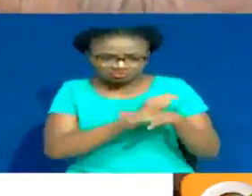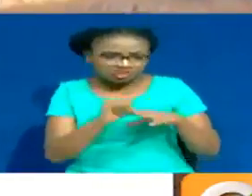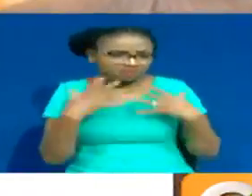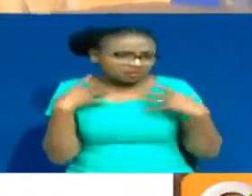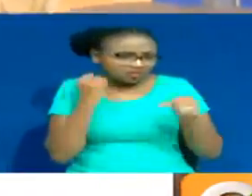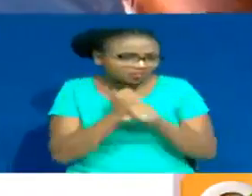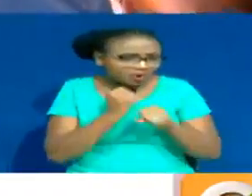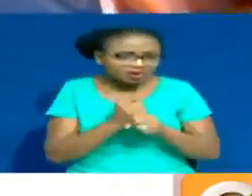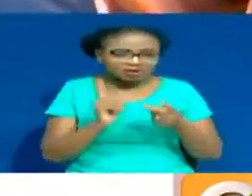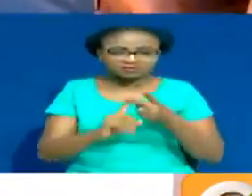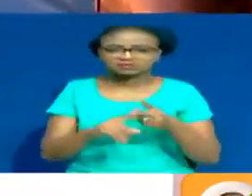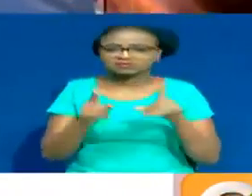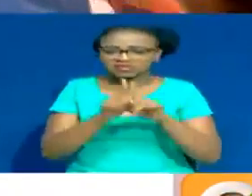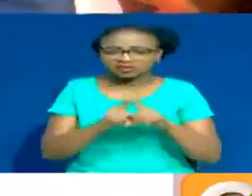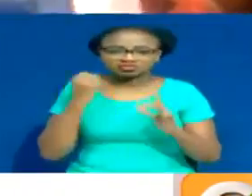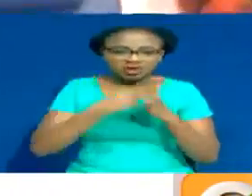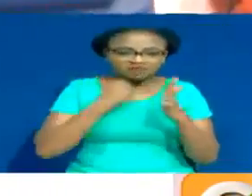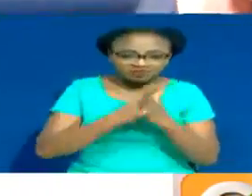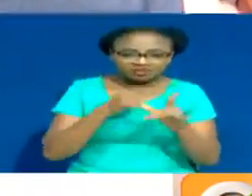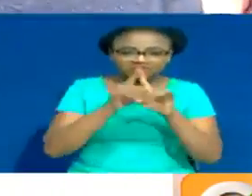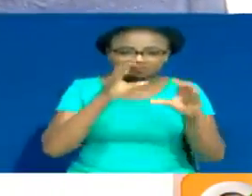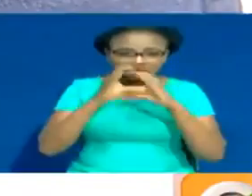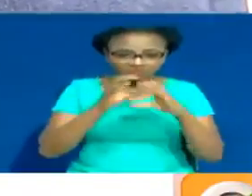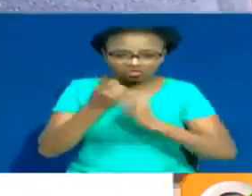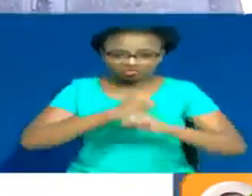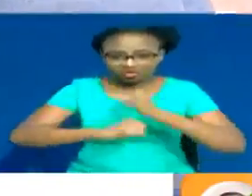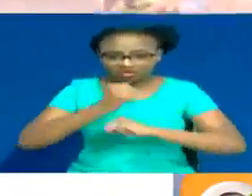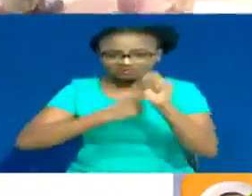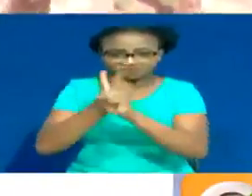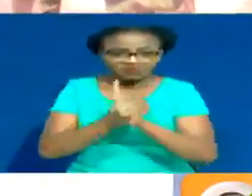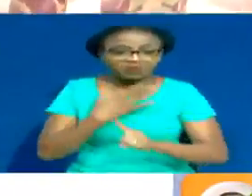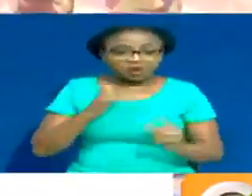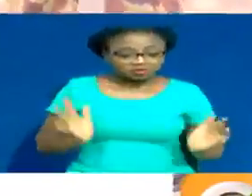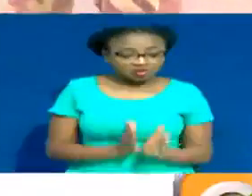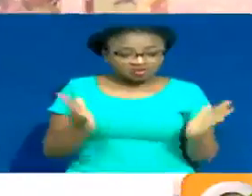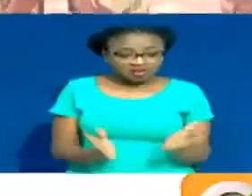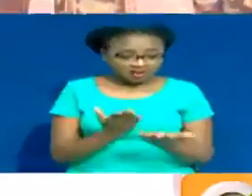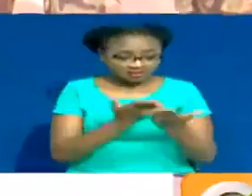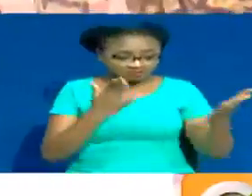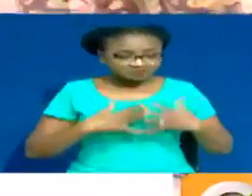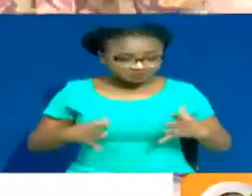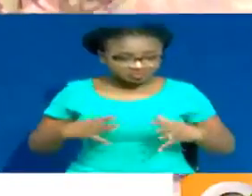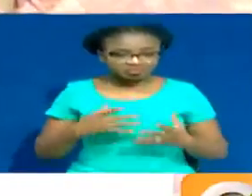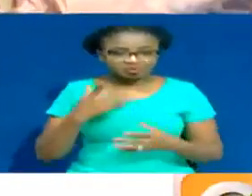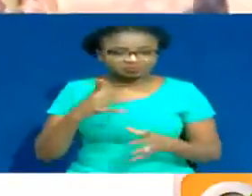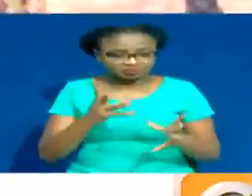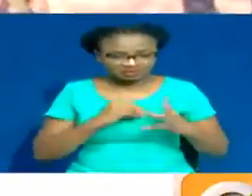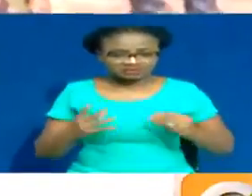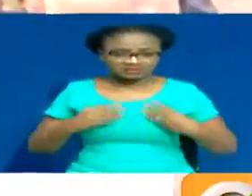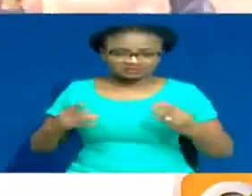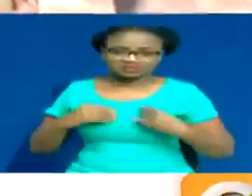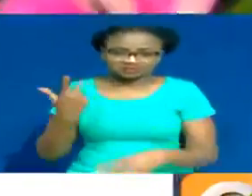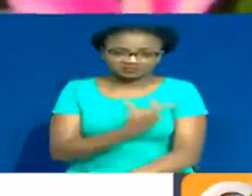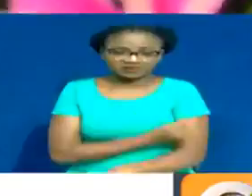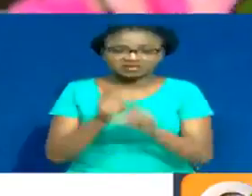of healthcare workers, and advocacy and communications activities to encourage COVID-19 vaccine uptake. Treasury